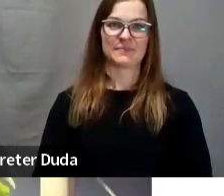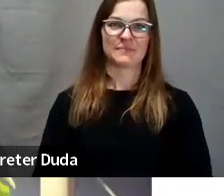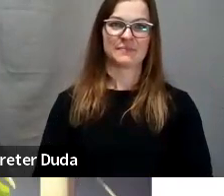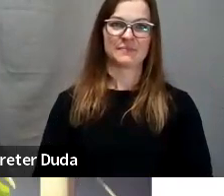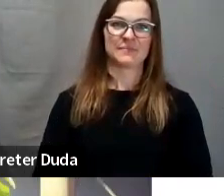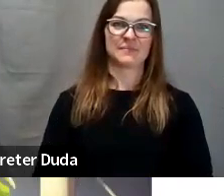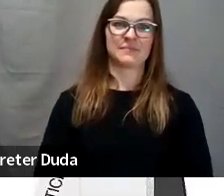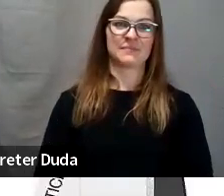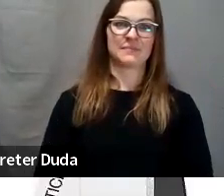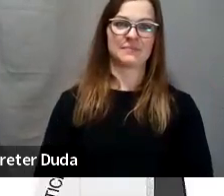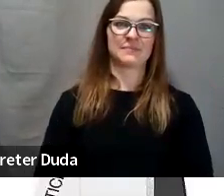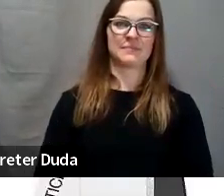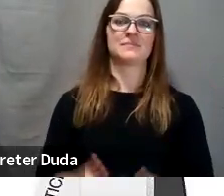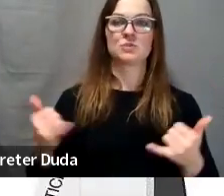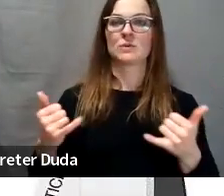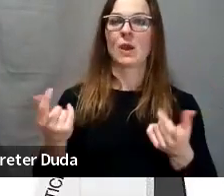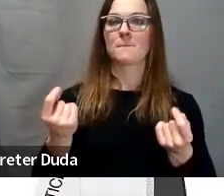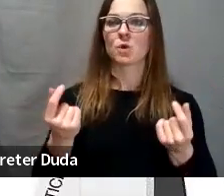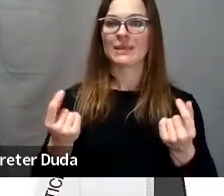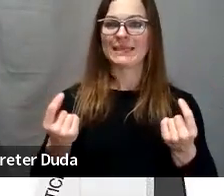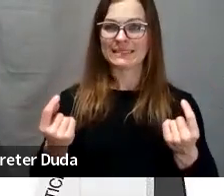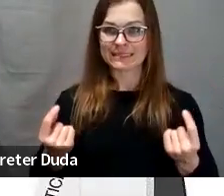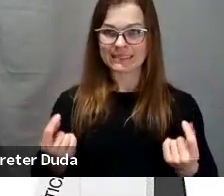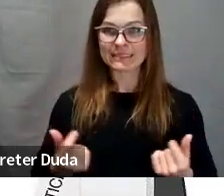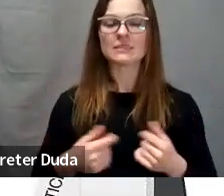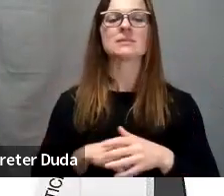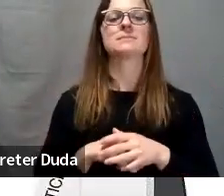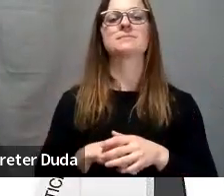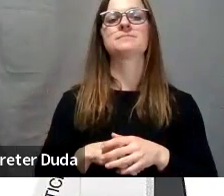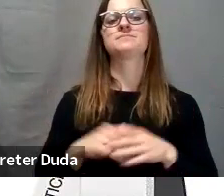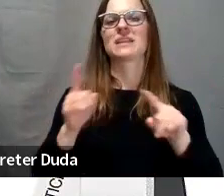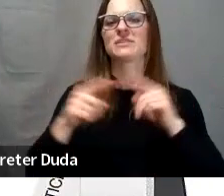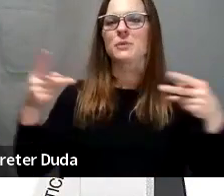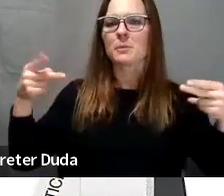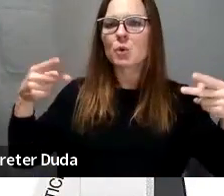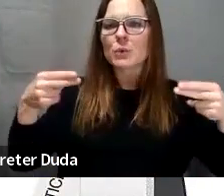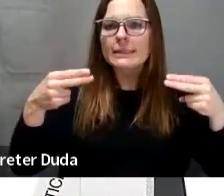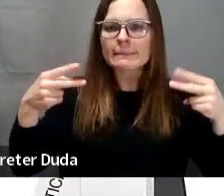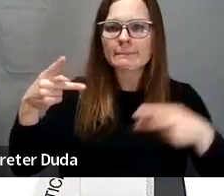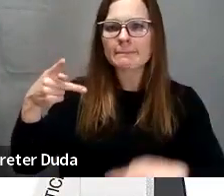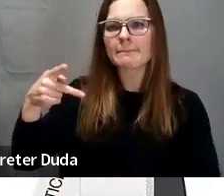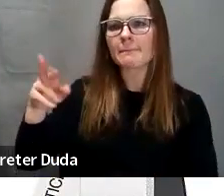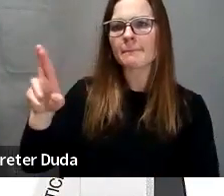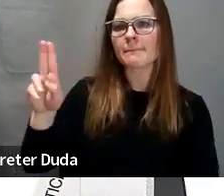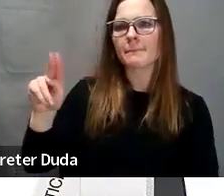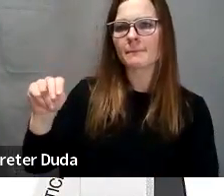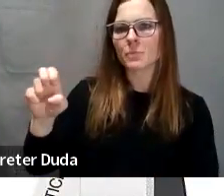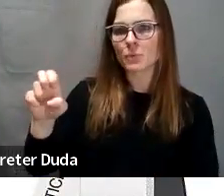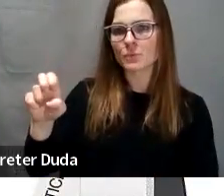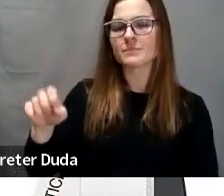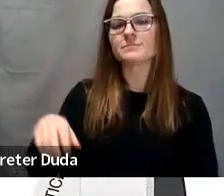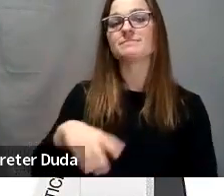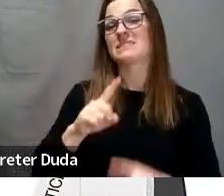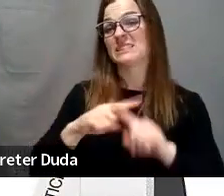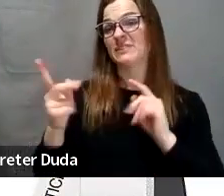So we are moving on to pruning. I have a bunch of different pruning devices and shears on the